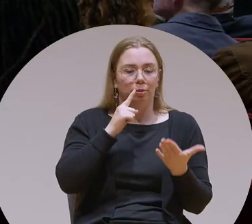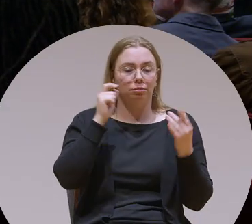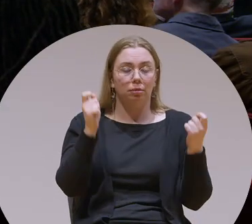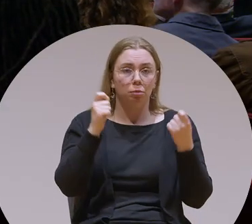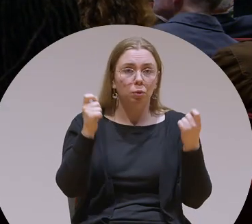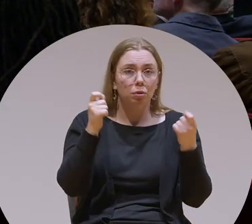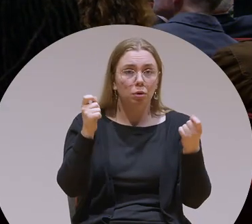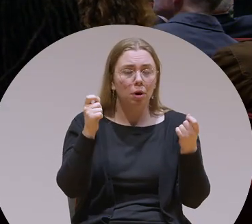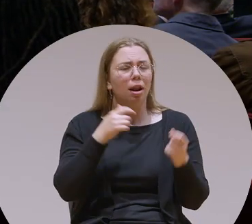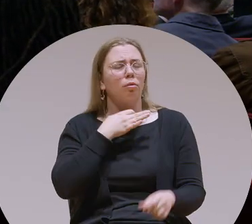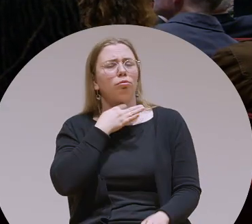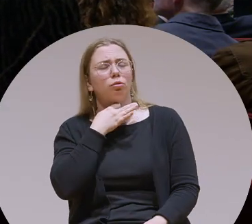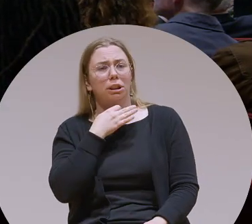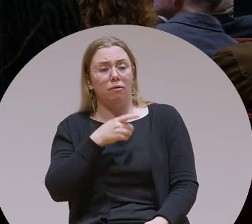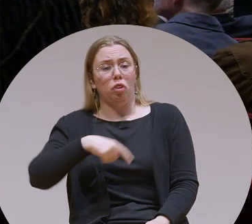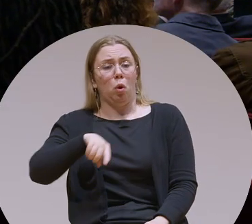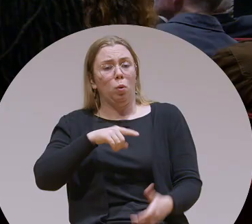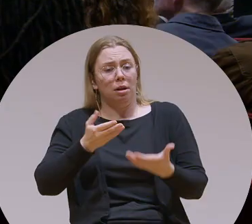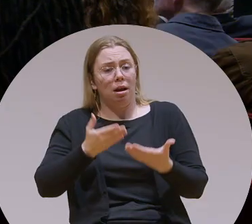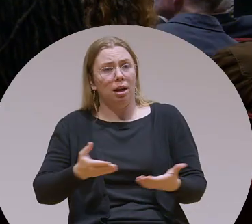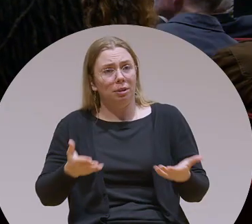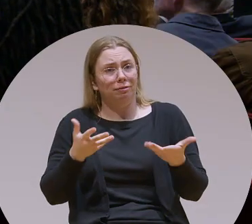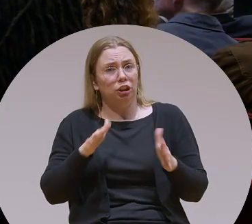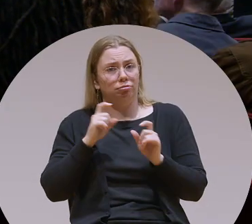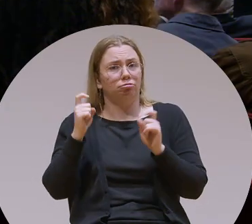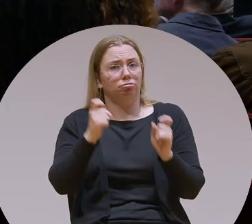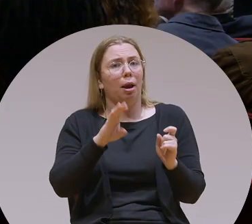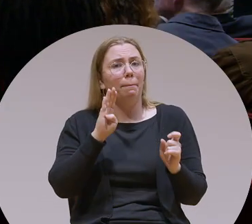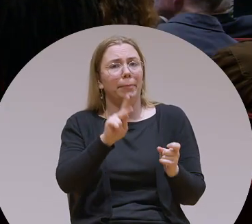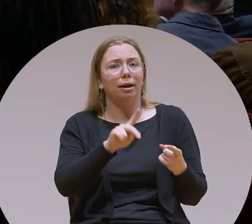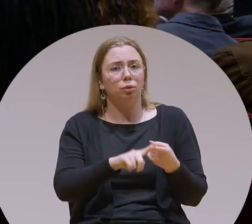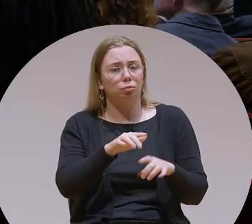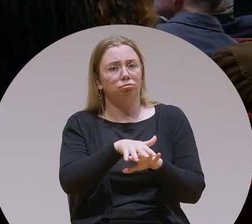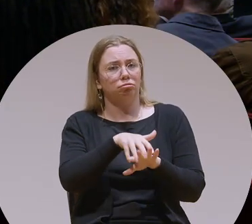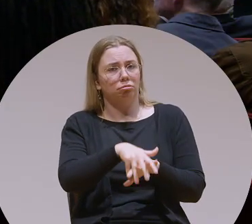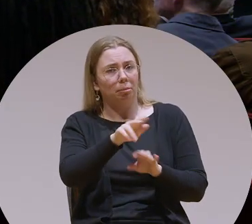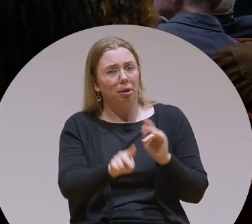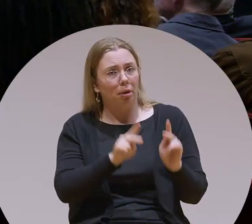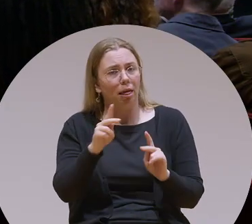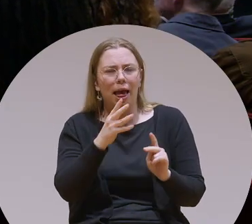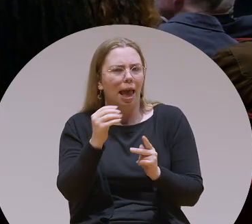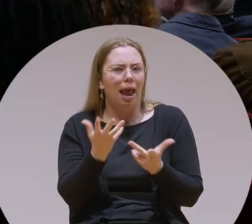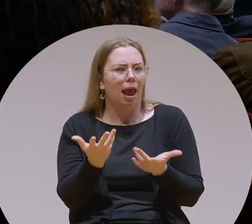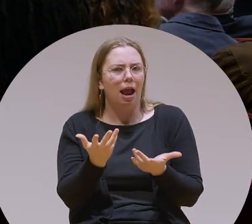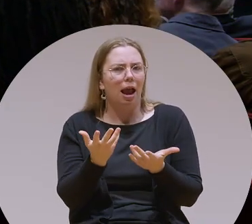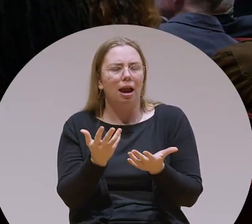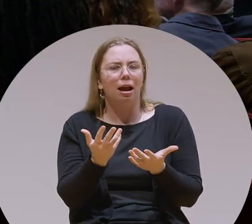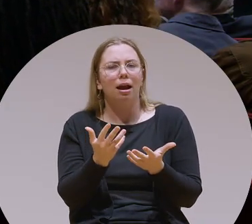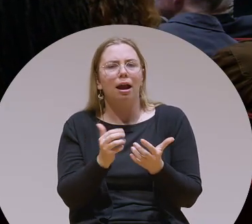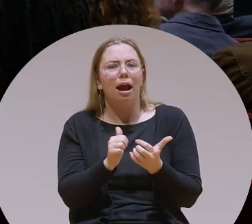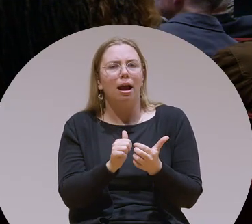those been repatriated, and how would you handle that, and what are the parameters of